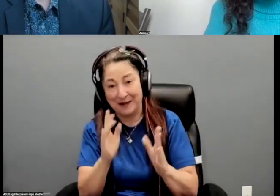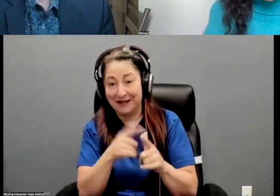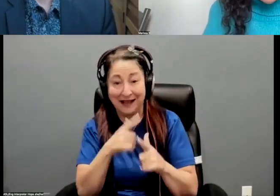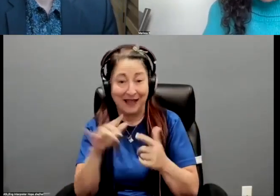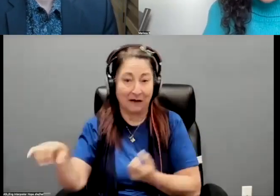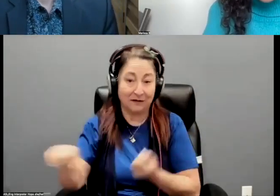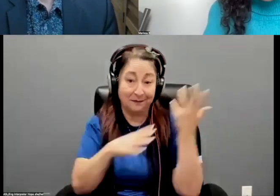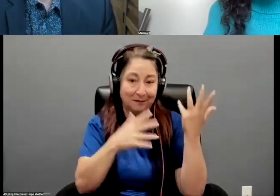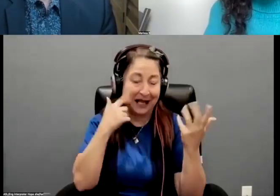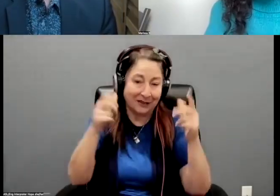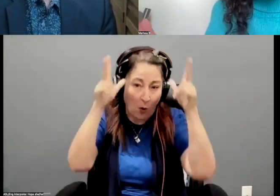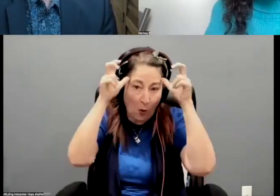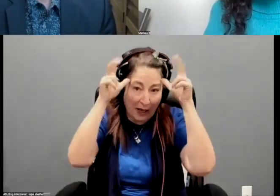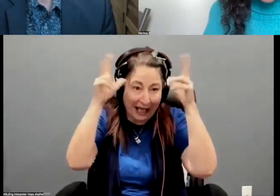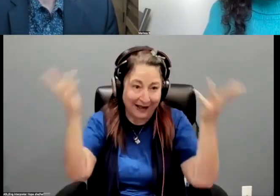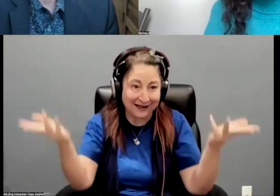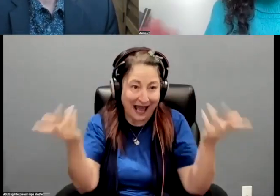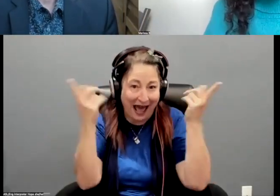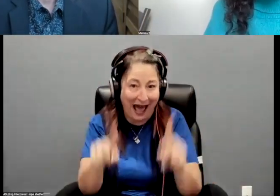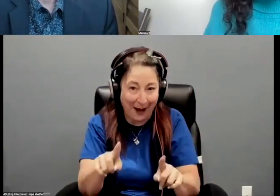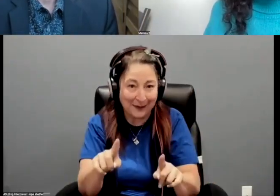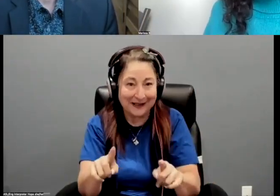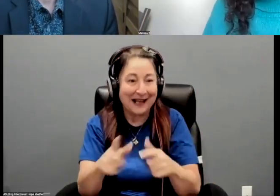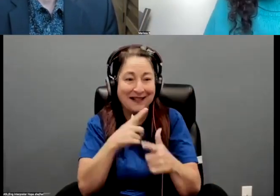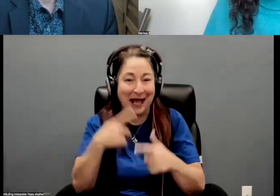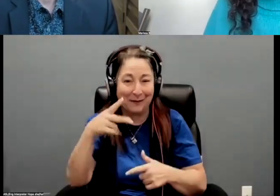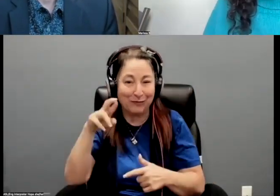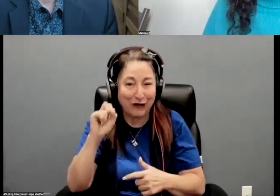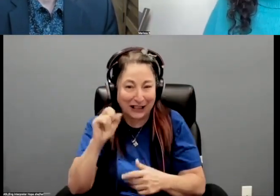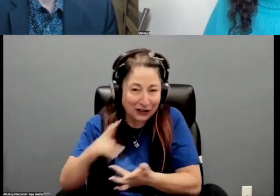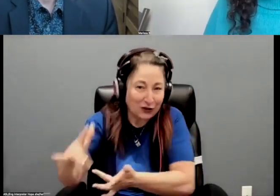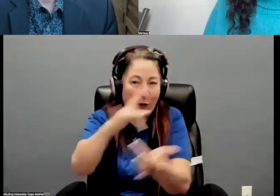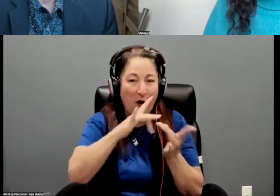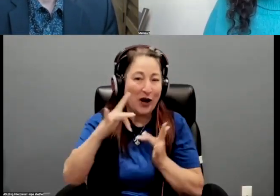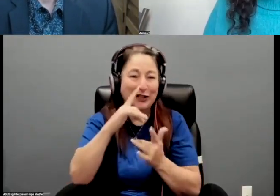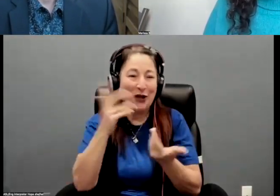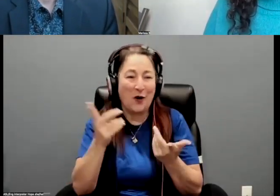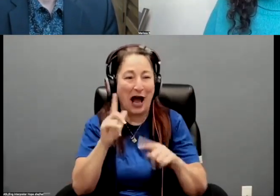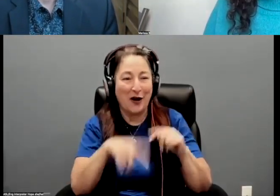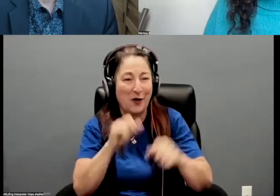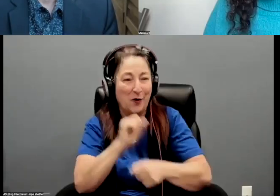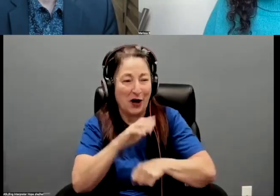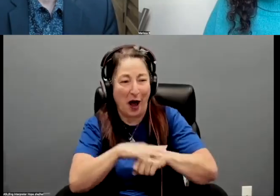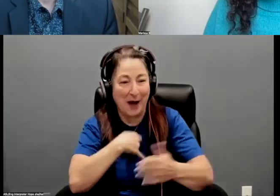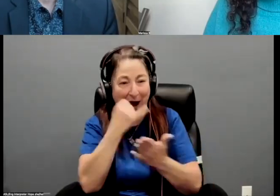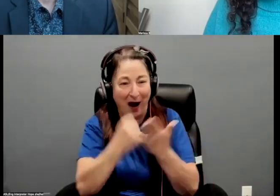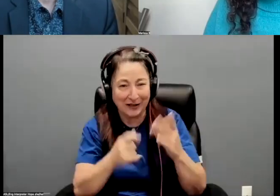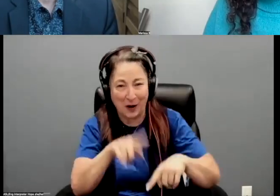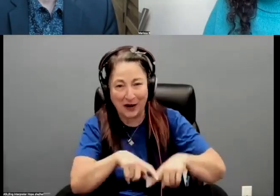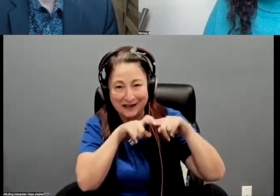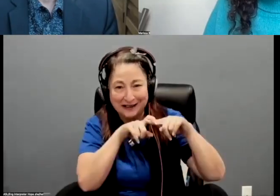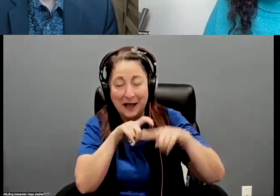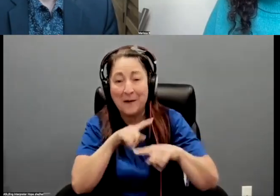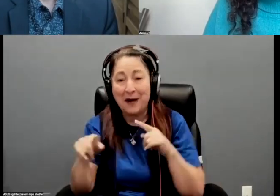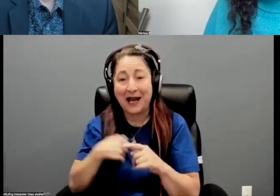of course Wicked happened, and press tour happened, and so it just never happened. But I do want to create an Etsy shop where I sell some